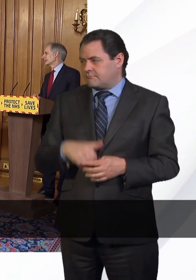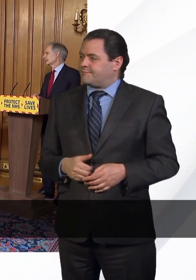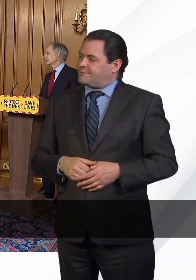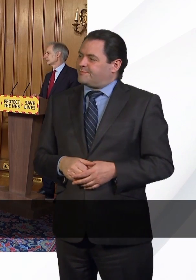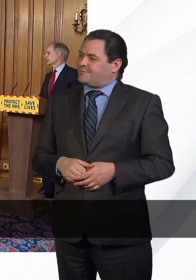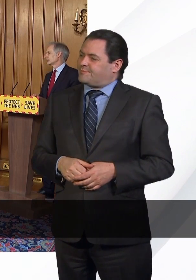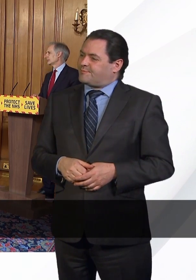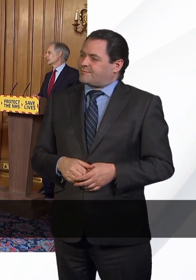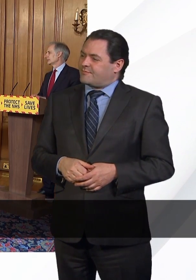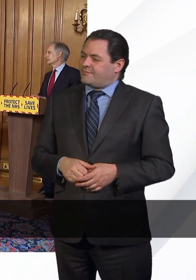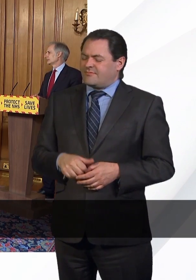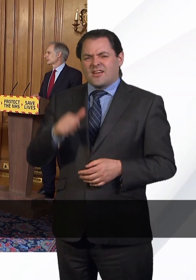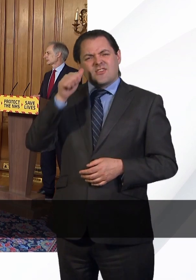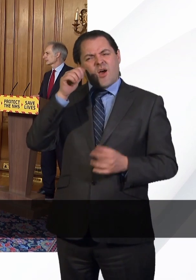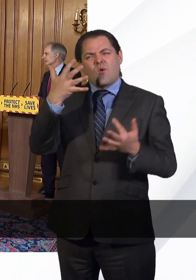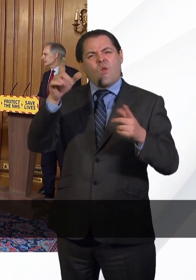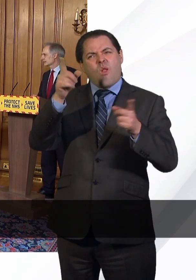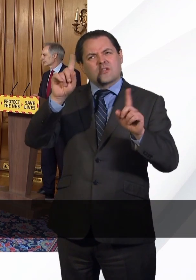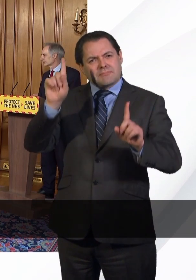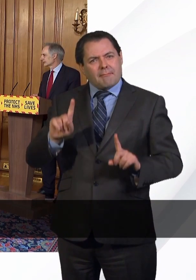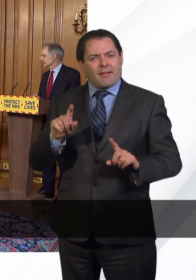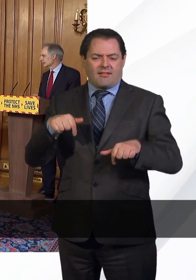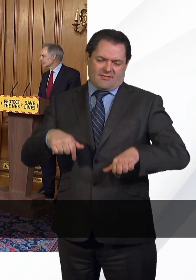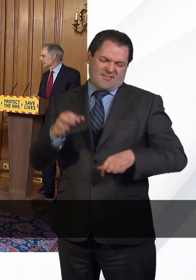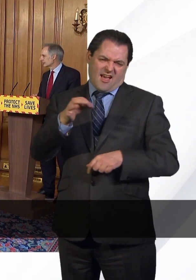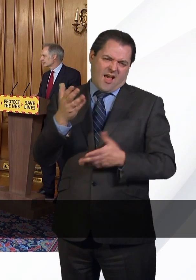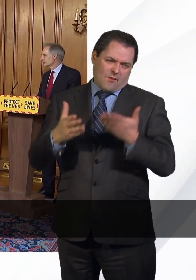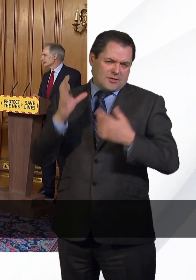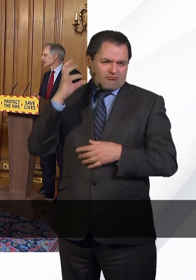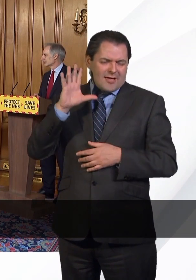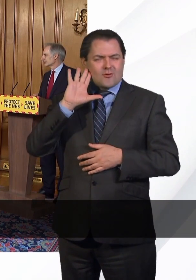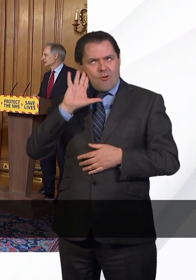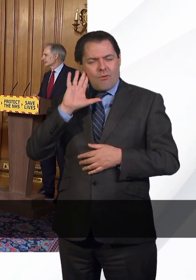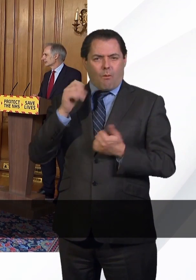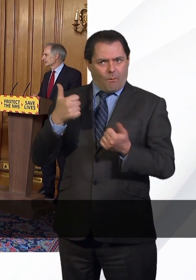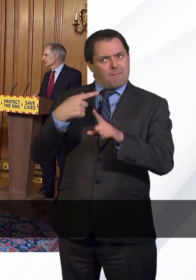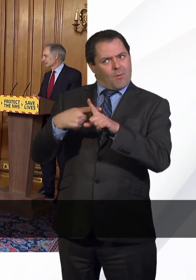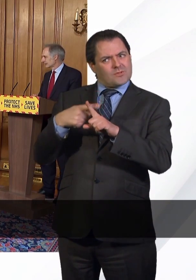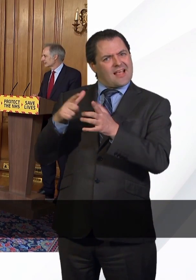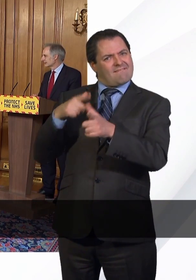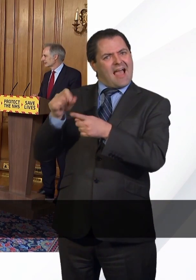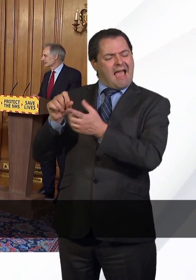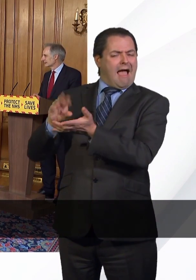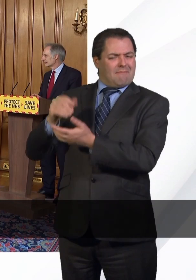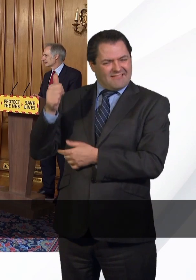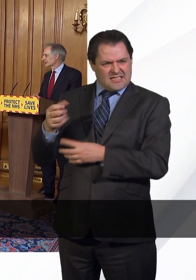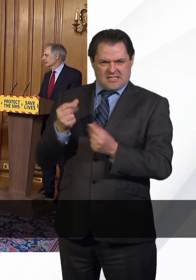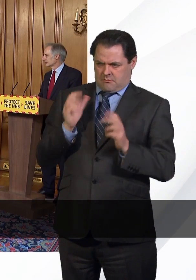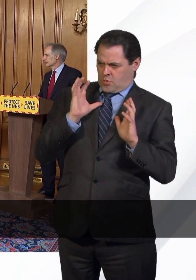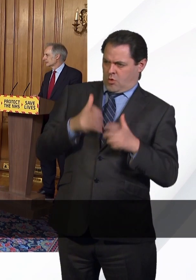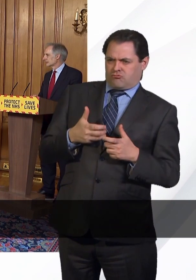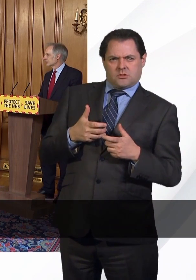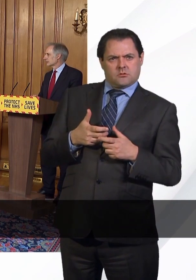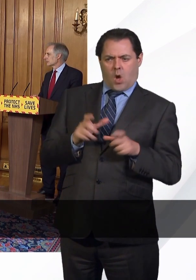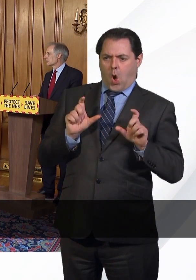So obviously, whilst a lot of people, a lot of Isle of Wight radio listeners in particular, have been positive about the app, there are some concerns that the lockdown